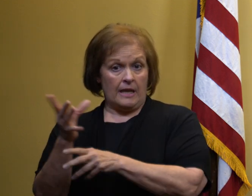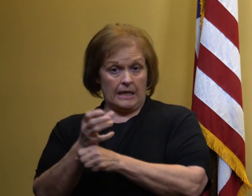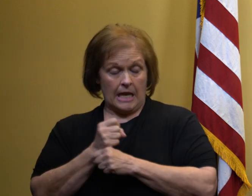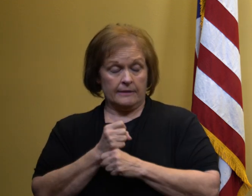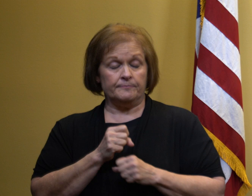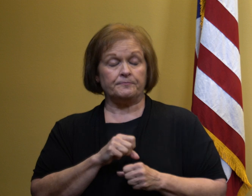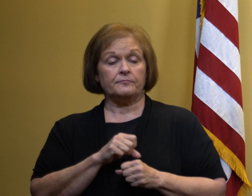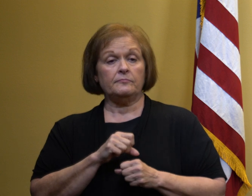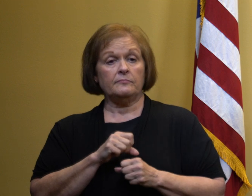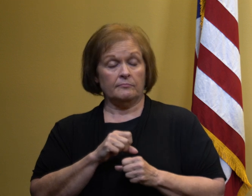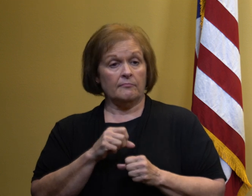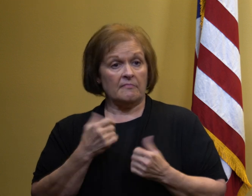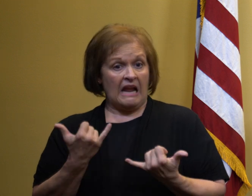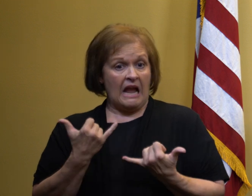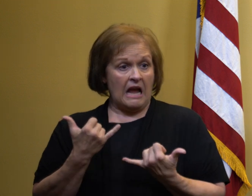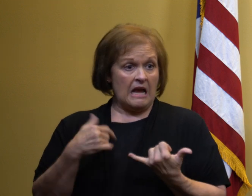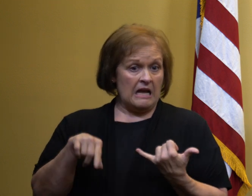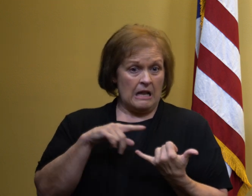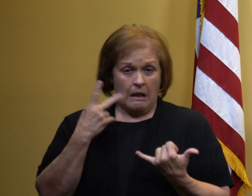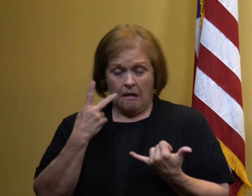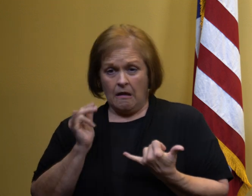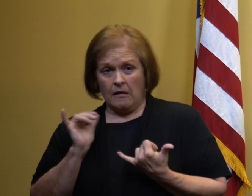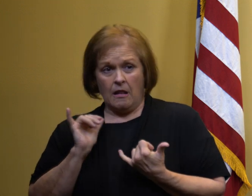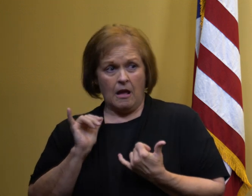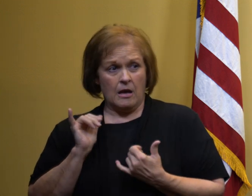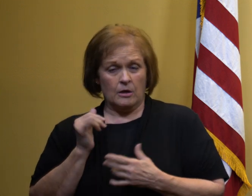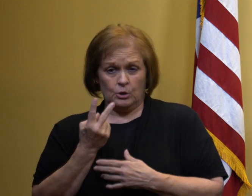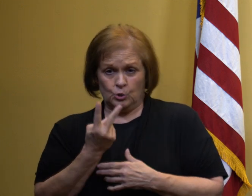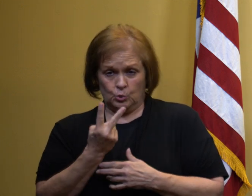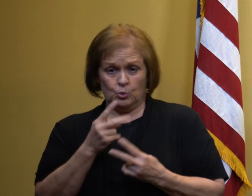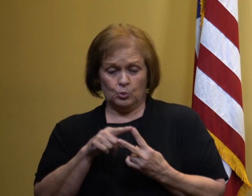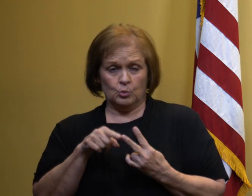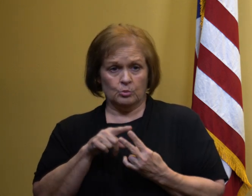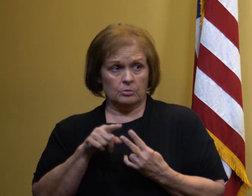that, it's shaking loose that there are 2 strong,